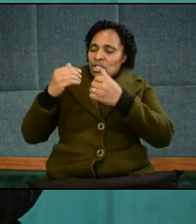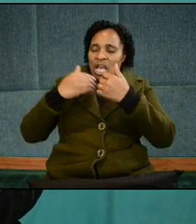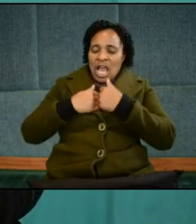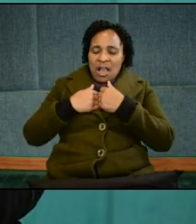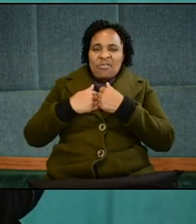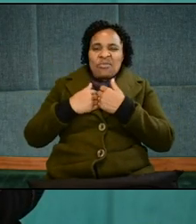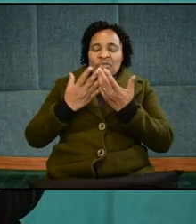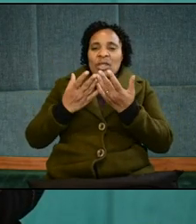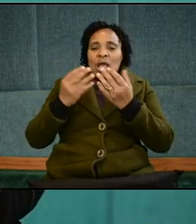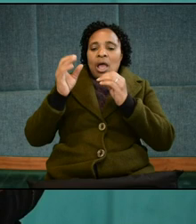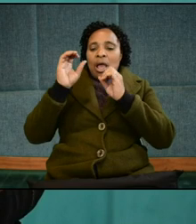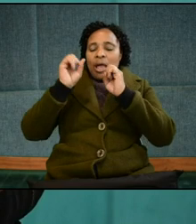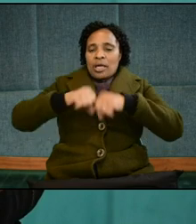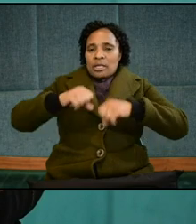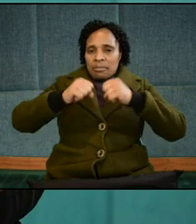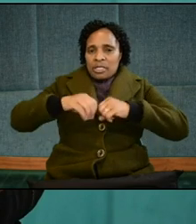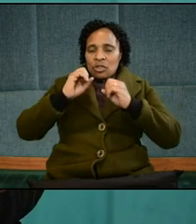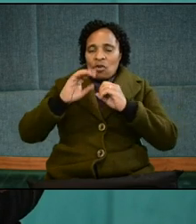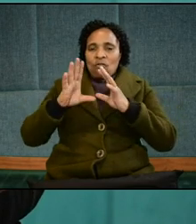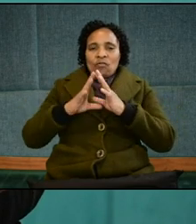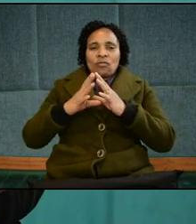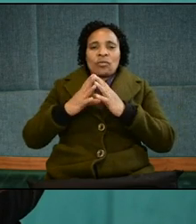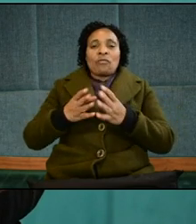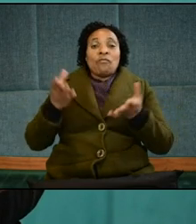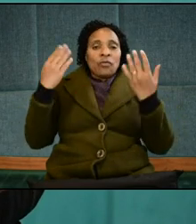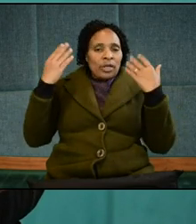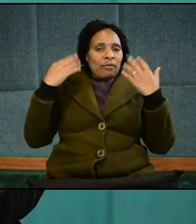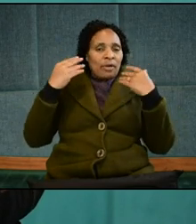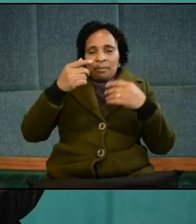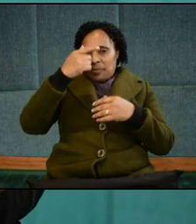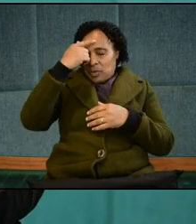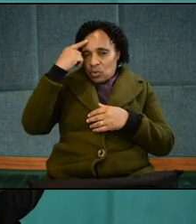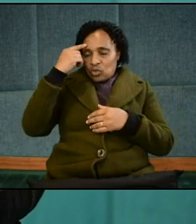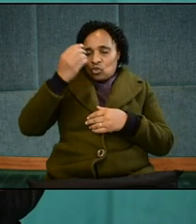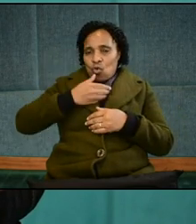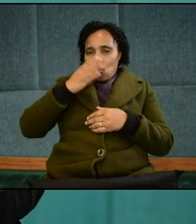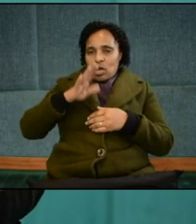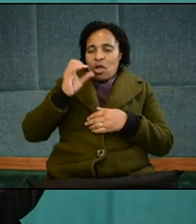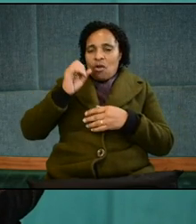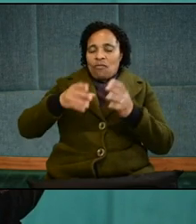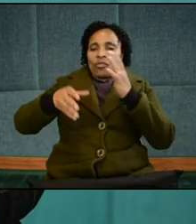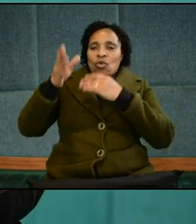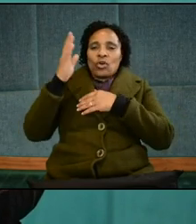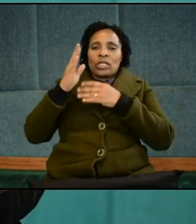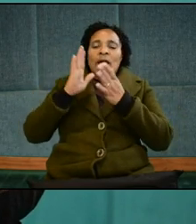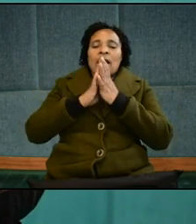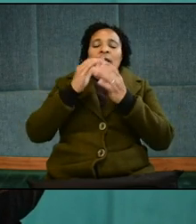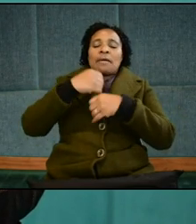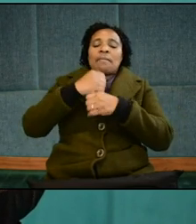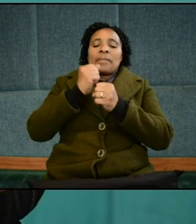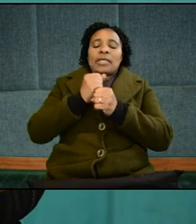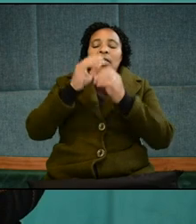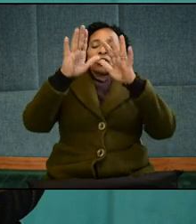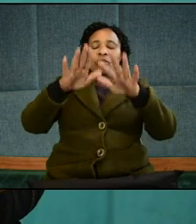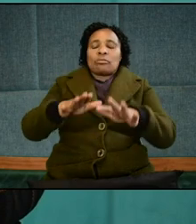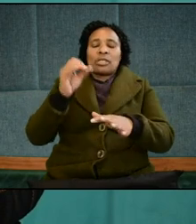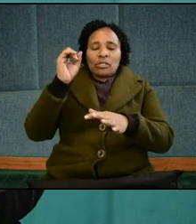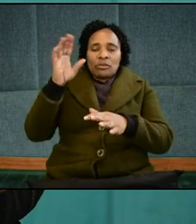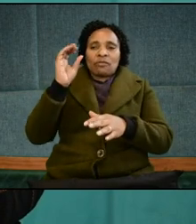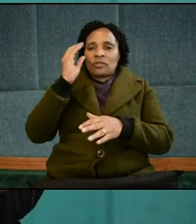lasting priesthood, because he was zealous for the honor of his God and made atonement for the